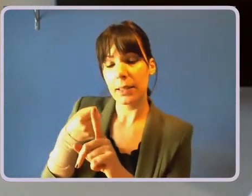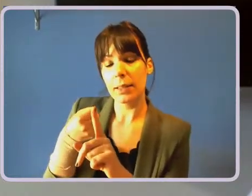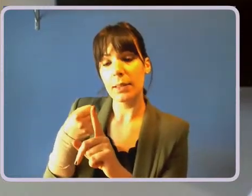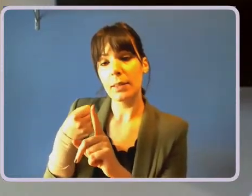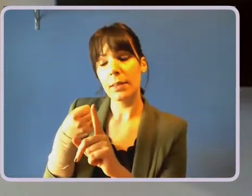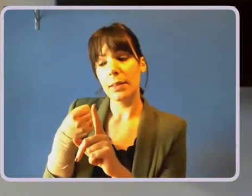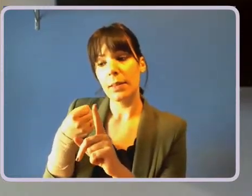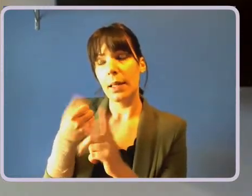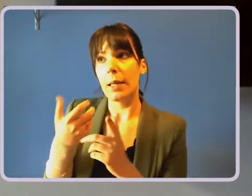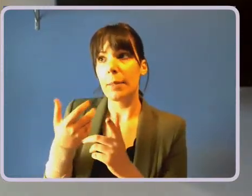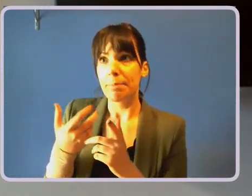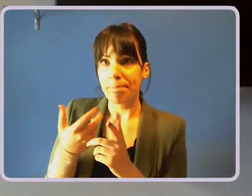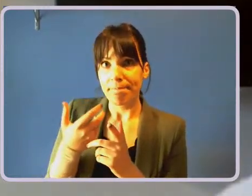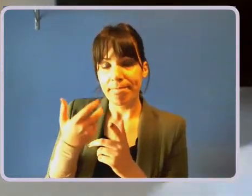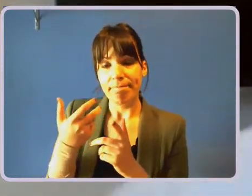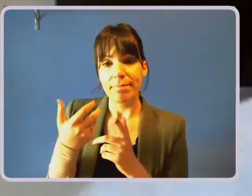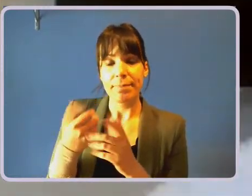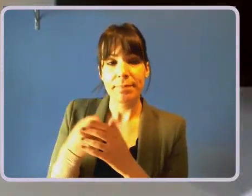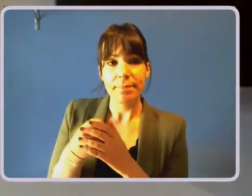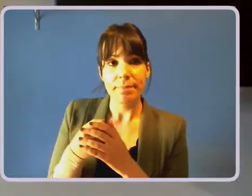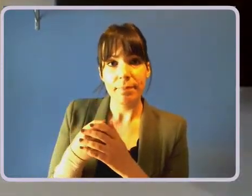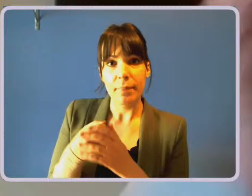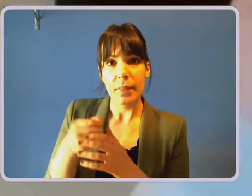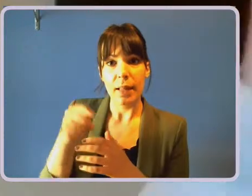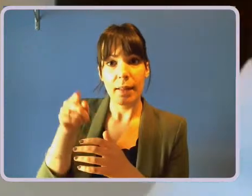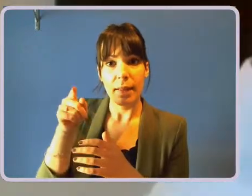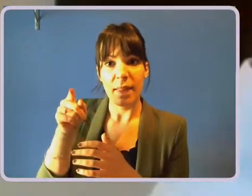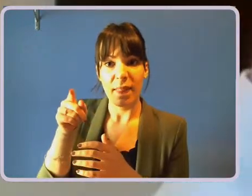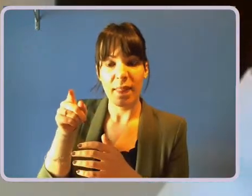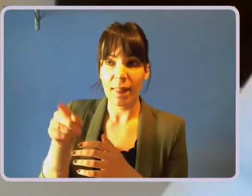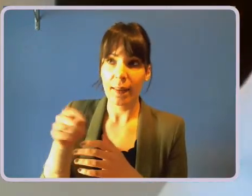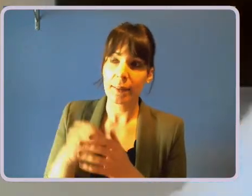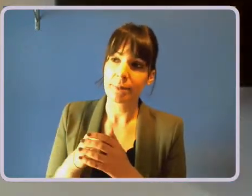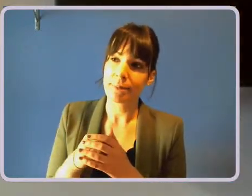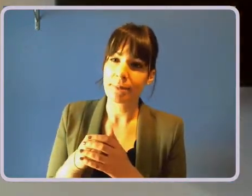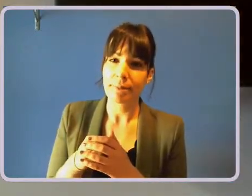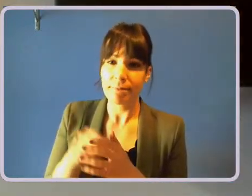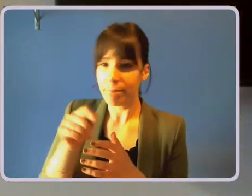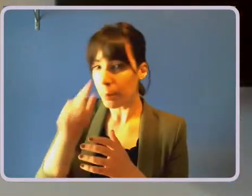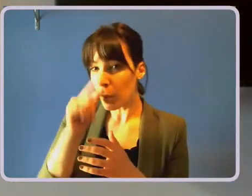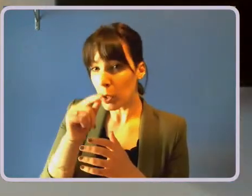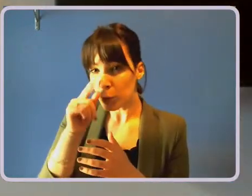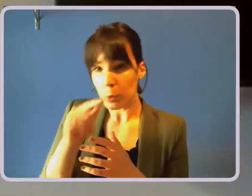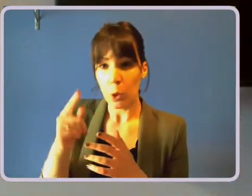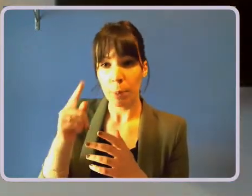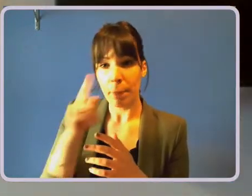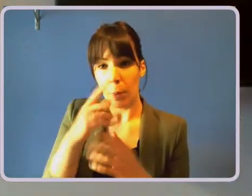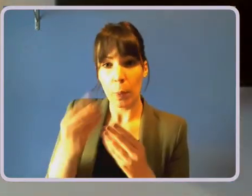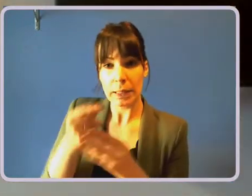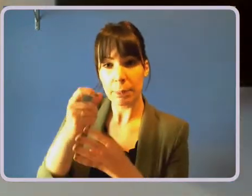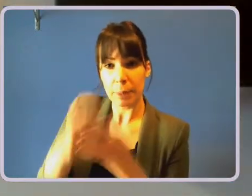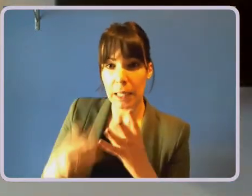in a lot of situations where there could be a lot of problems. So as a result of that, we